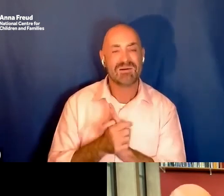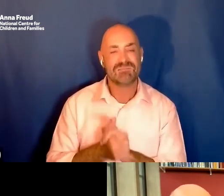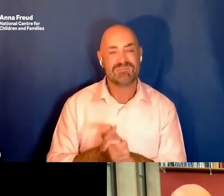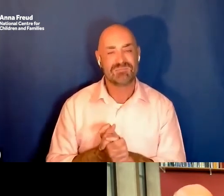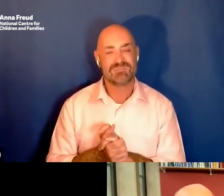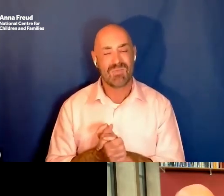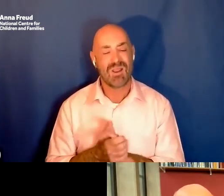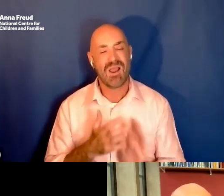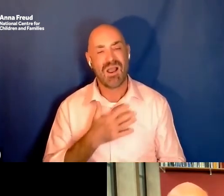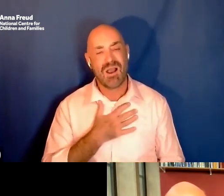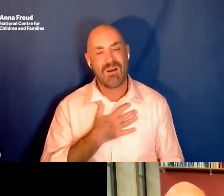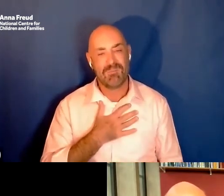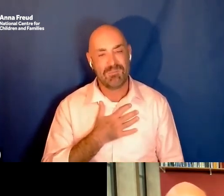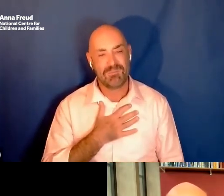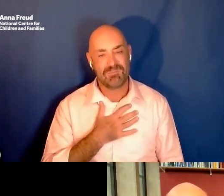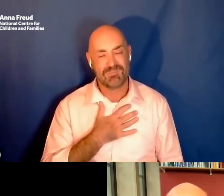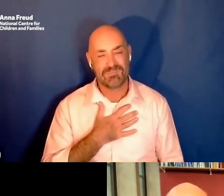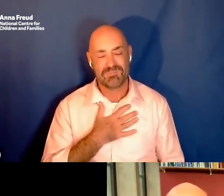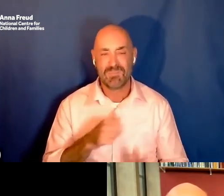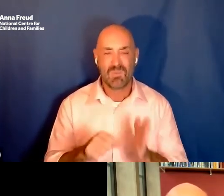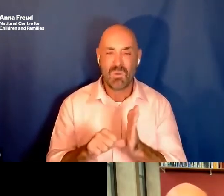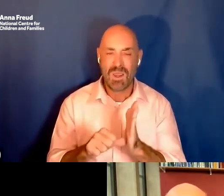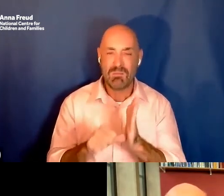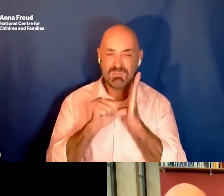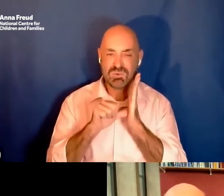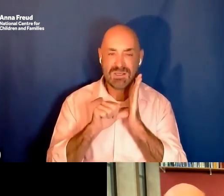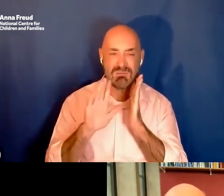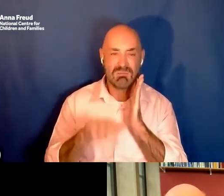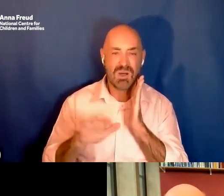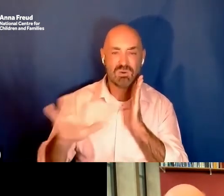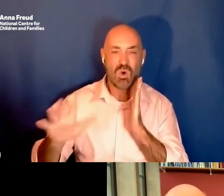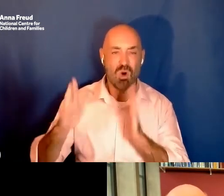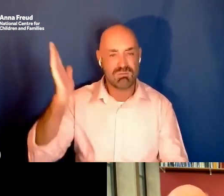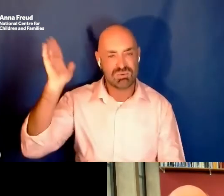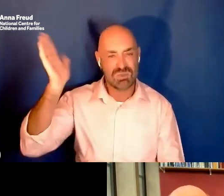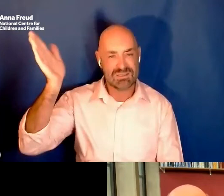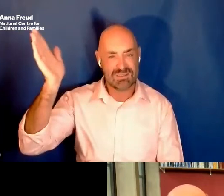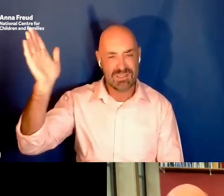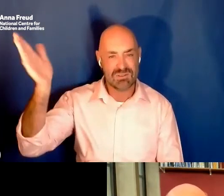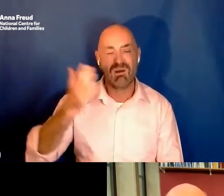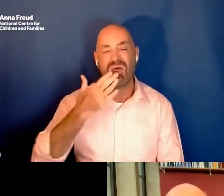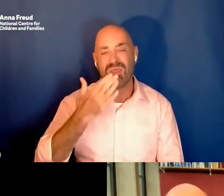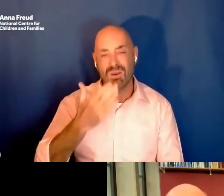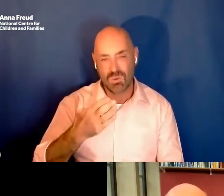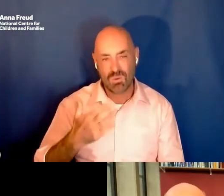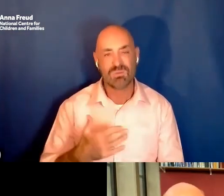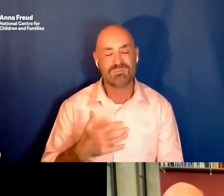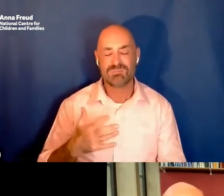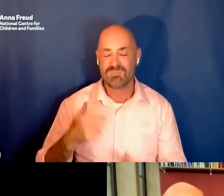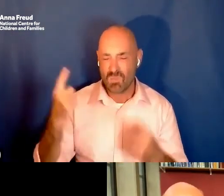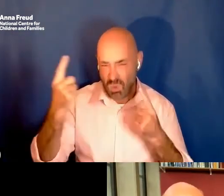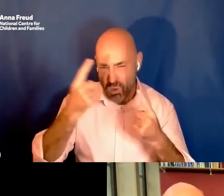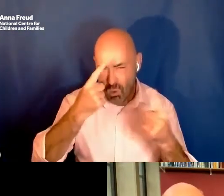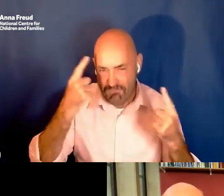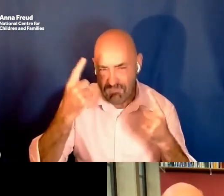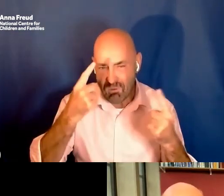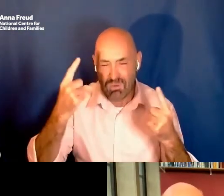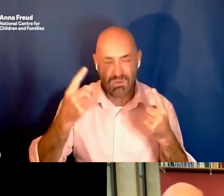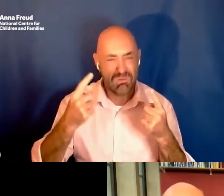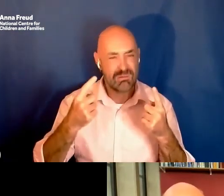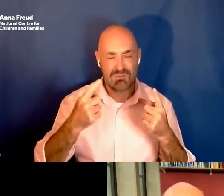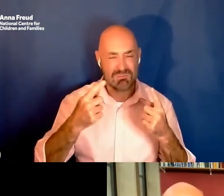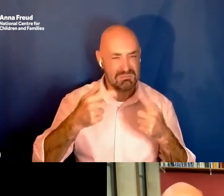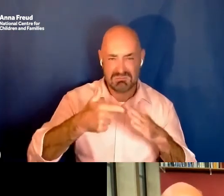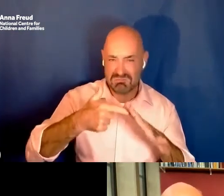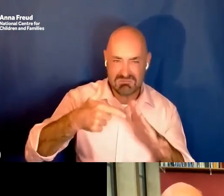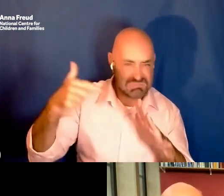really impressed by your presentation and the thoughtfulness and the breadth that you bring to